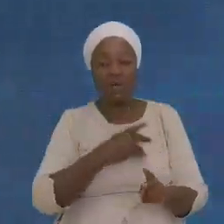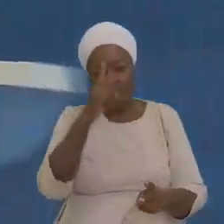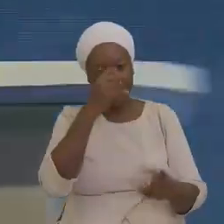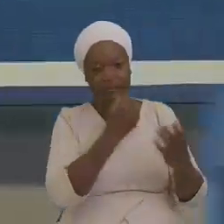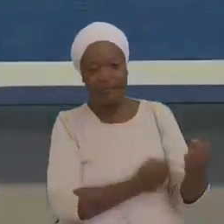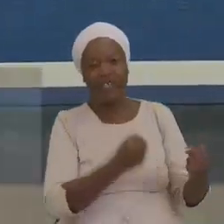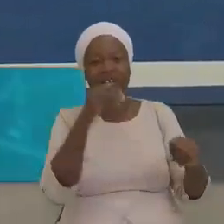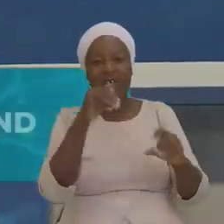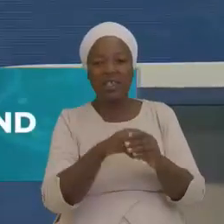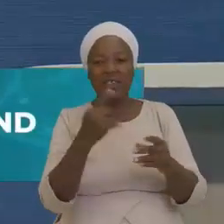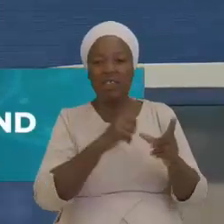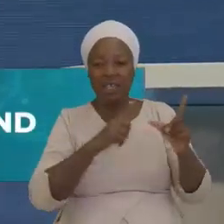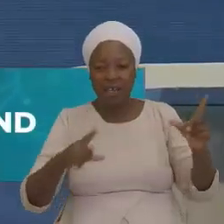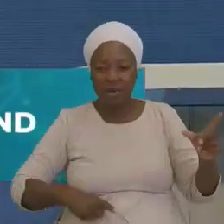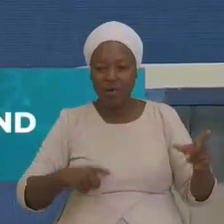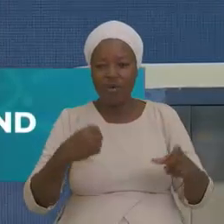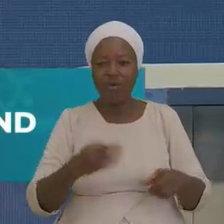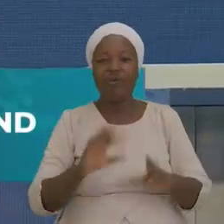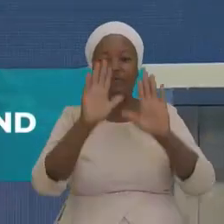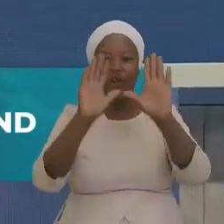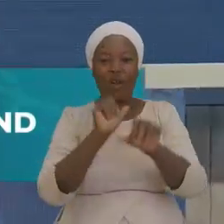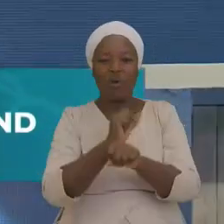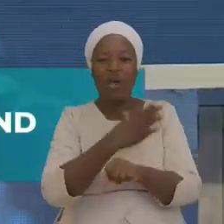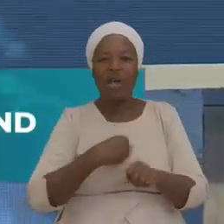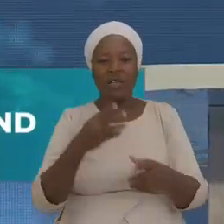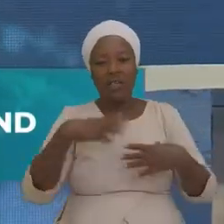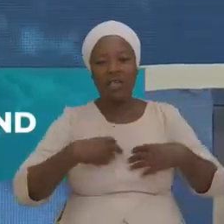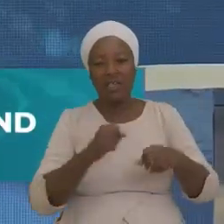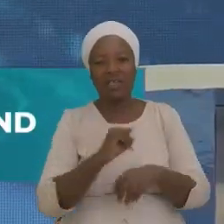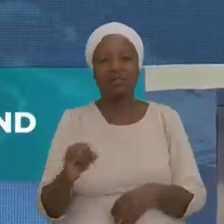the Lord for miracle and healing.